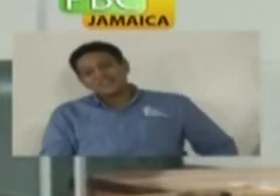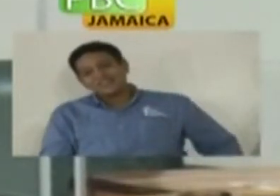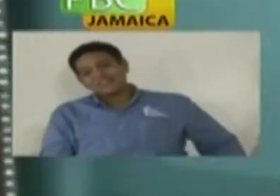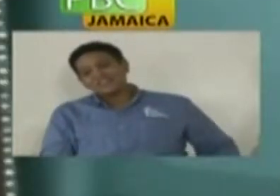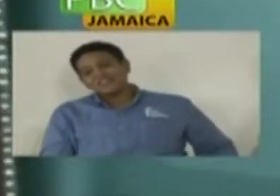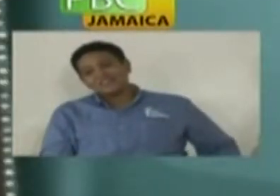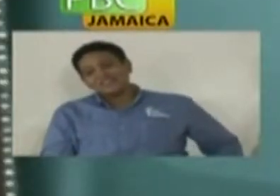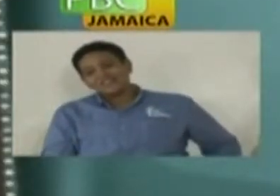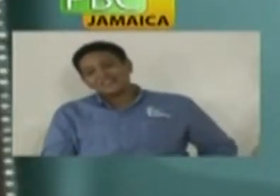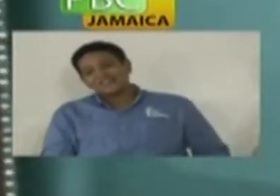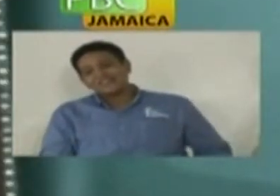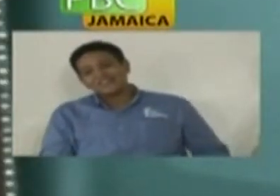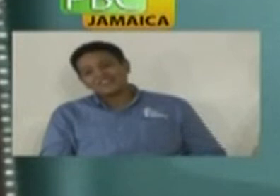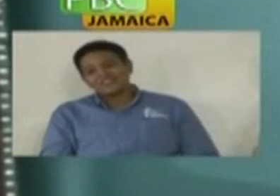What did you say?